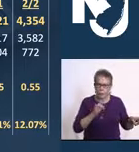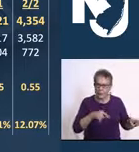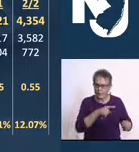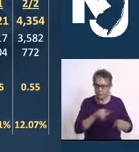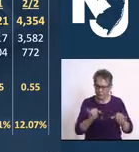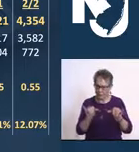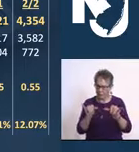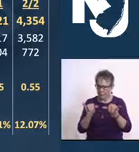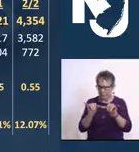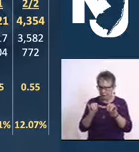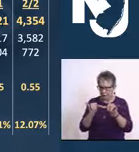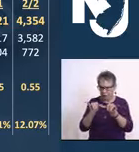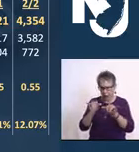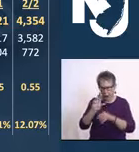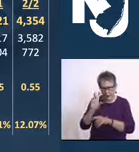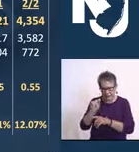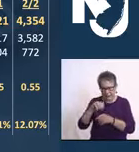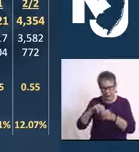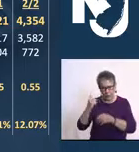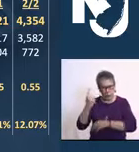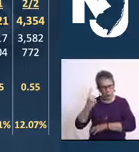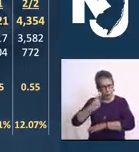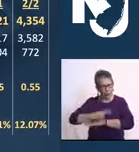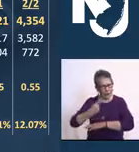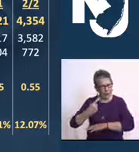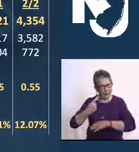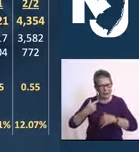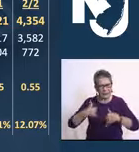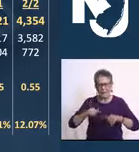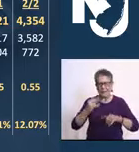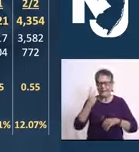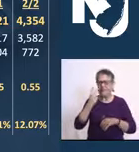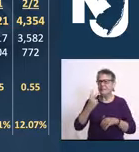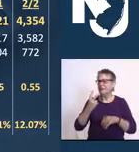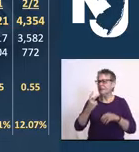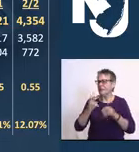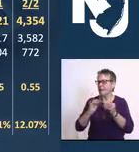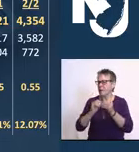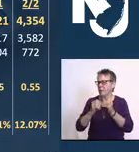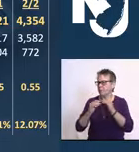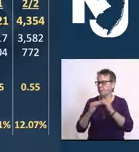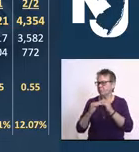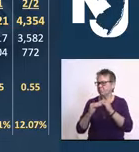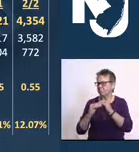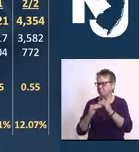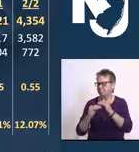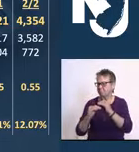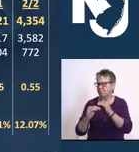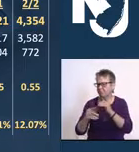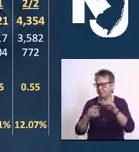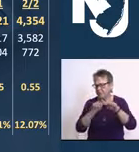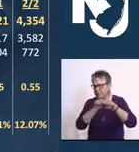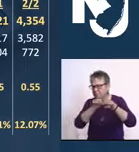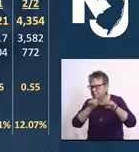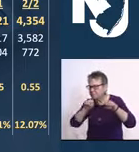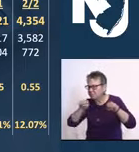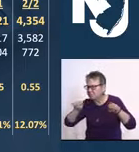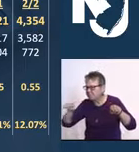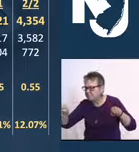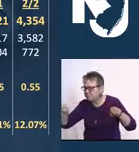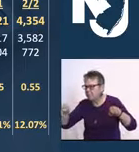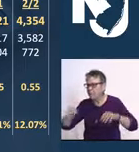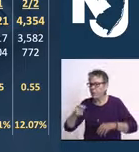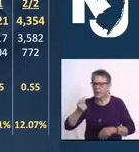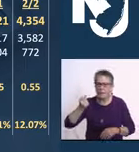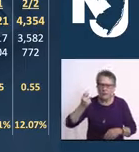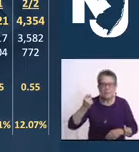is a good sign. Now, however, even with these numbers dropping, none of us are yet at a point where we feel completely